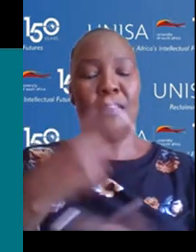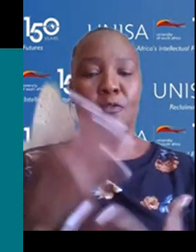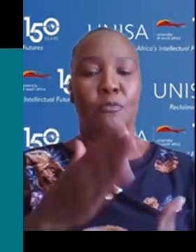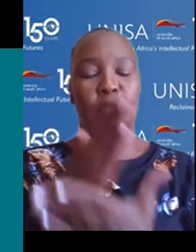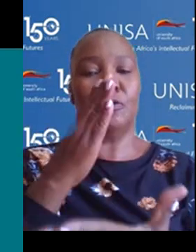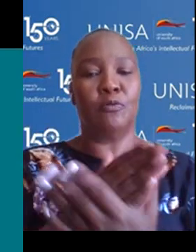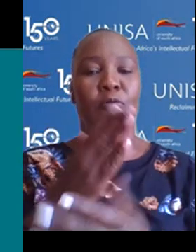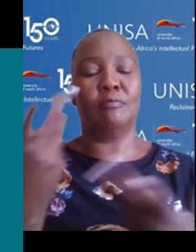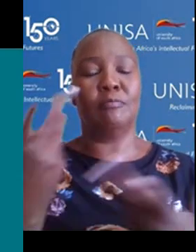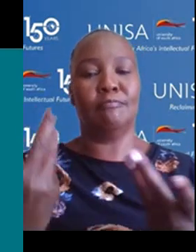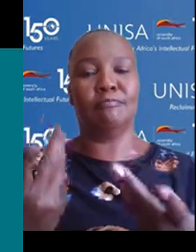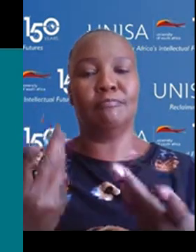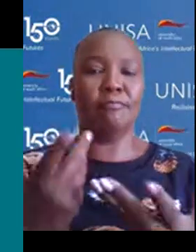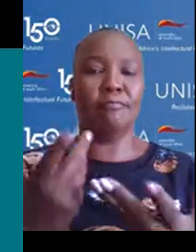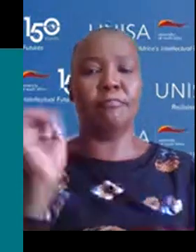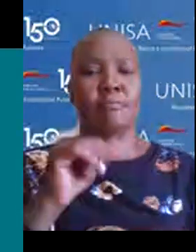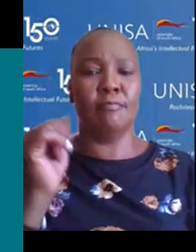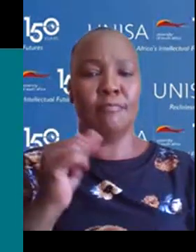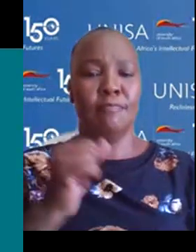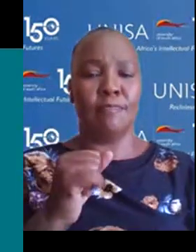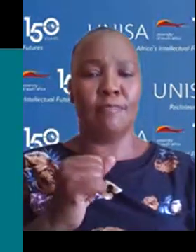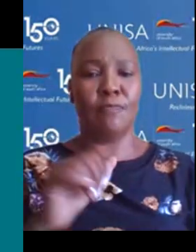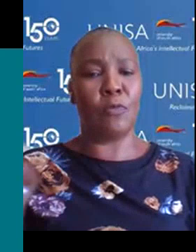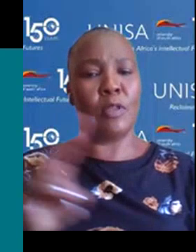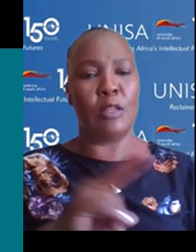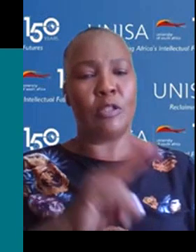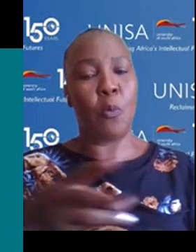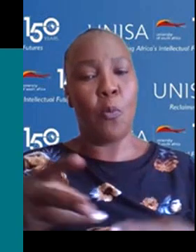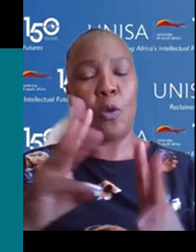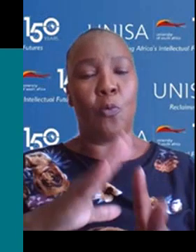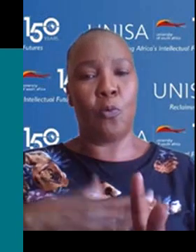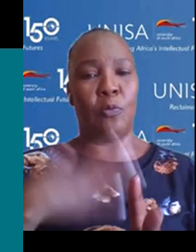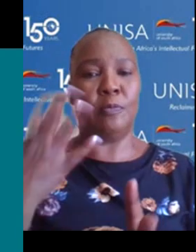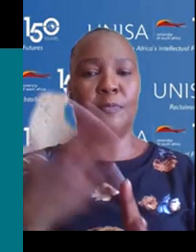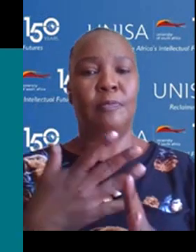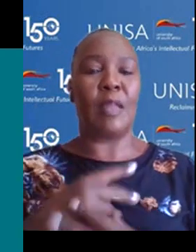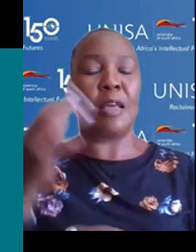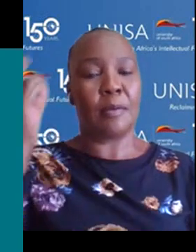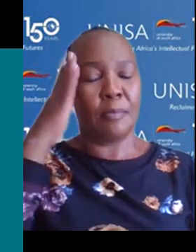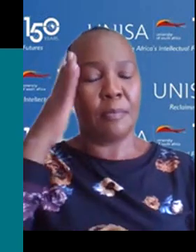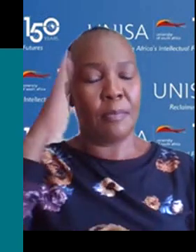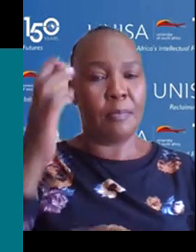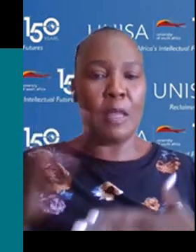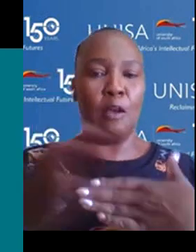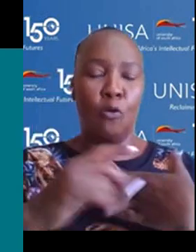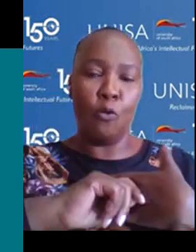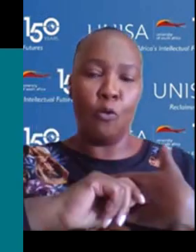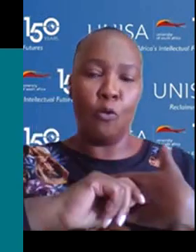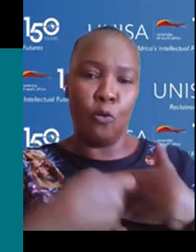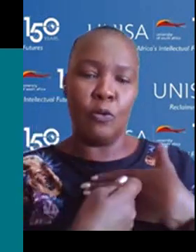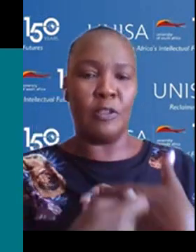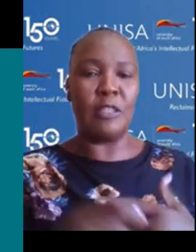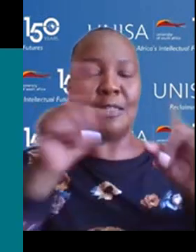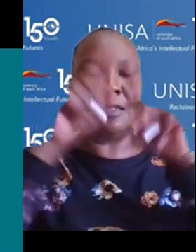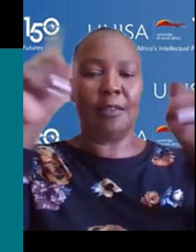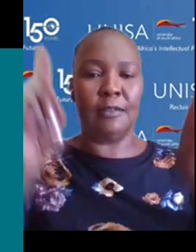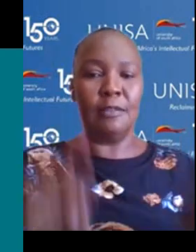that, yeah, it looks the way you want it to look. Just remember the lock screen, guys, especially if you've got a laptop computer, because